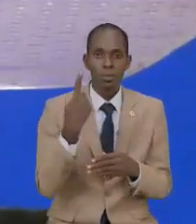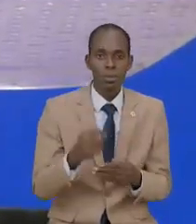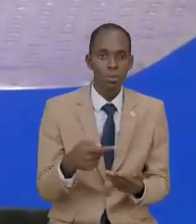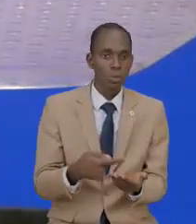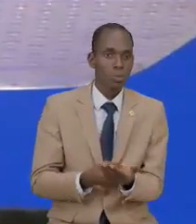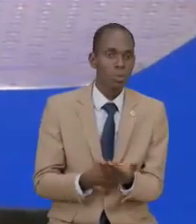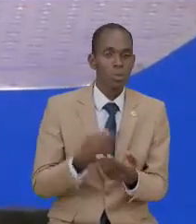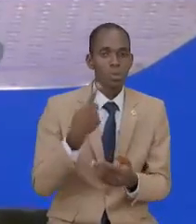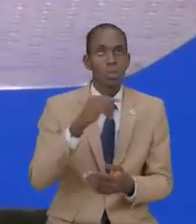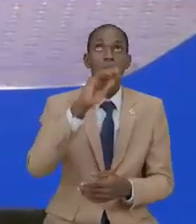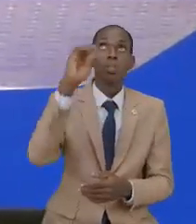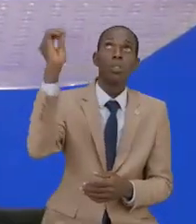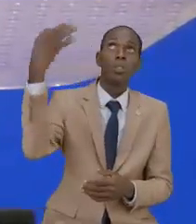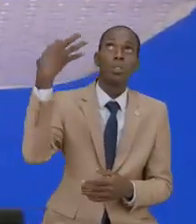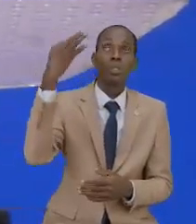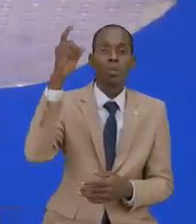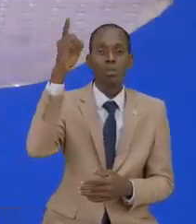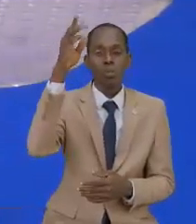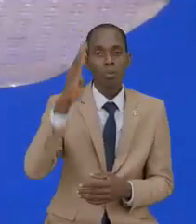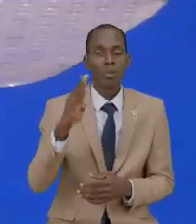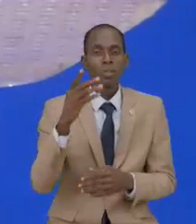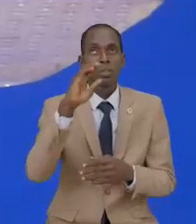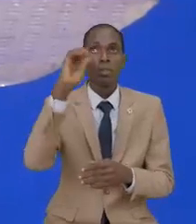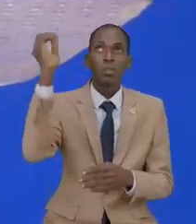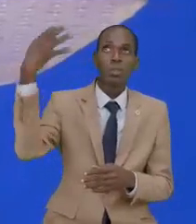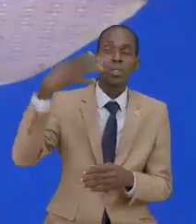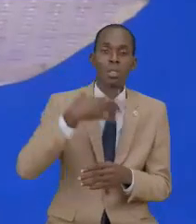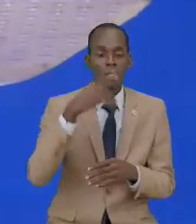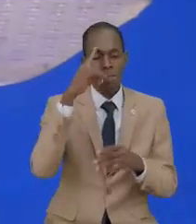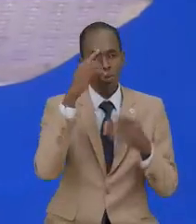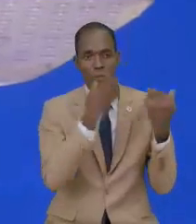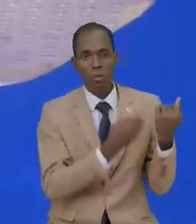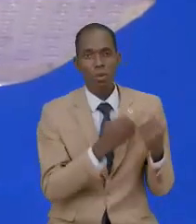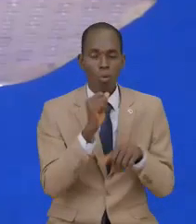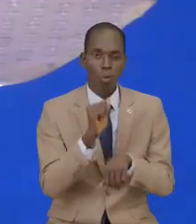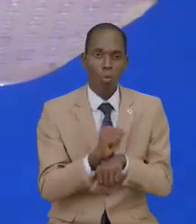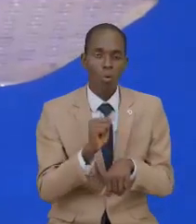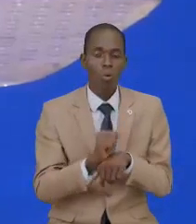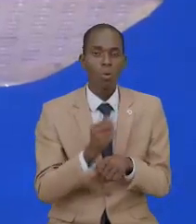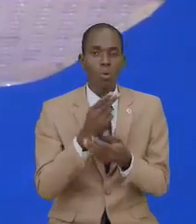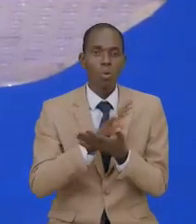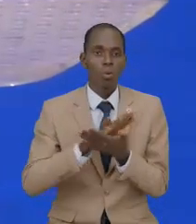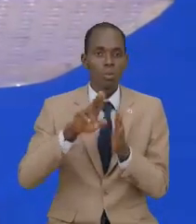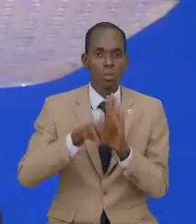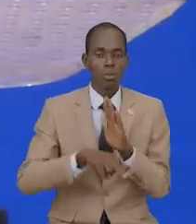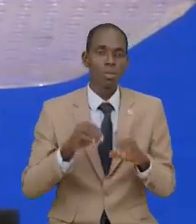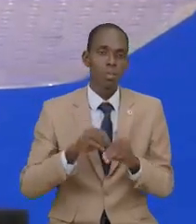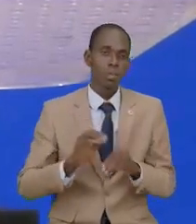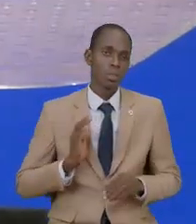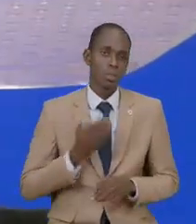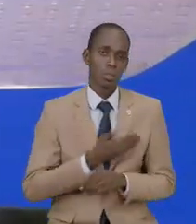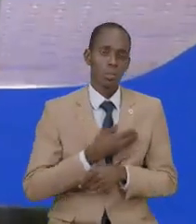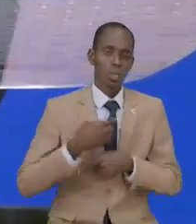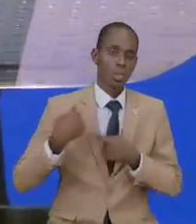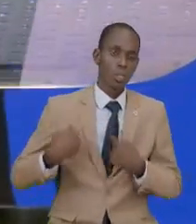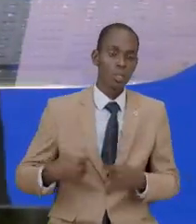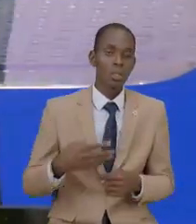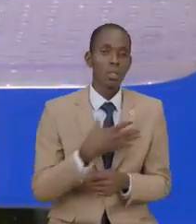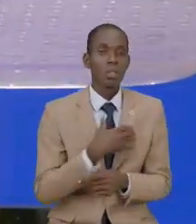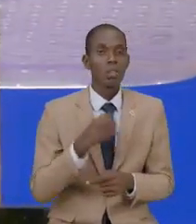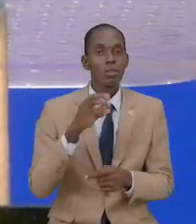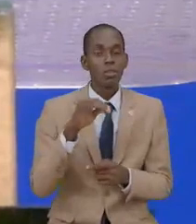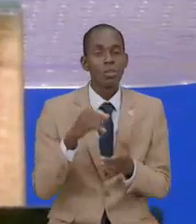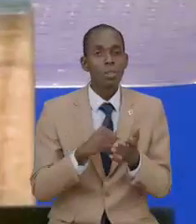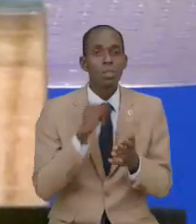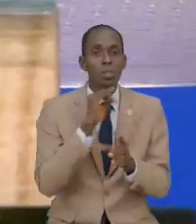of God, and grace and faith work godliness in our lives. And so it is no